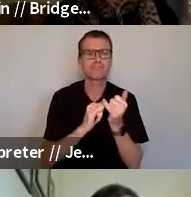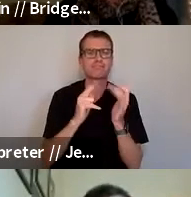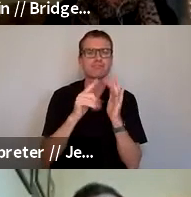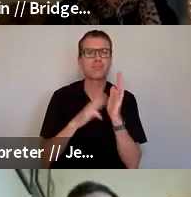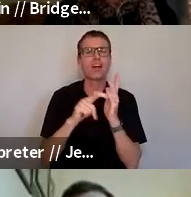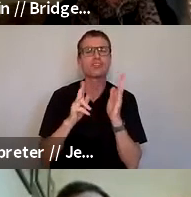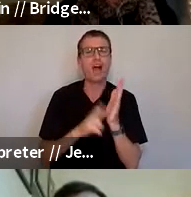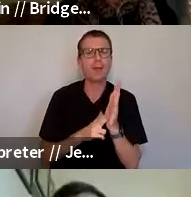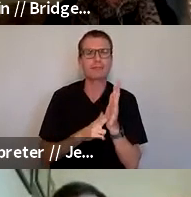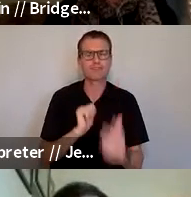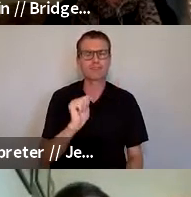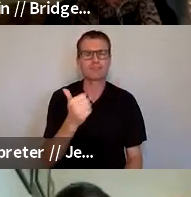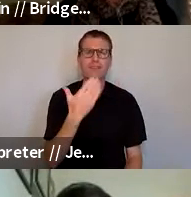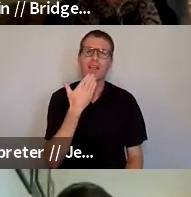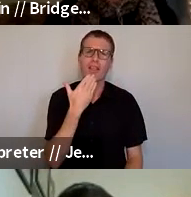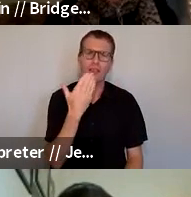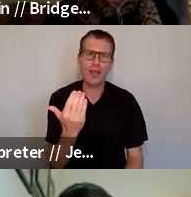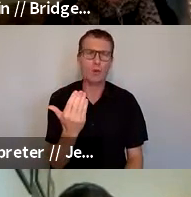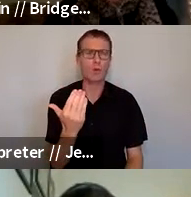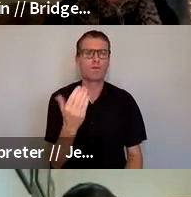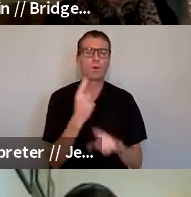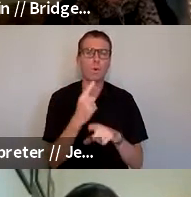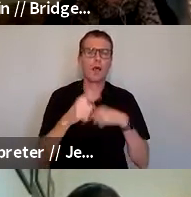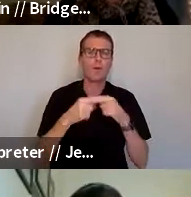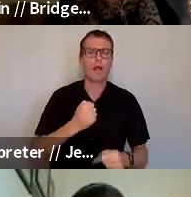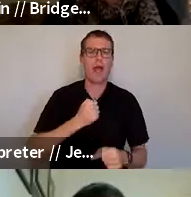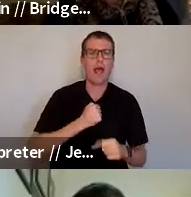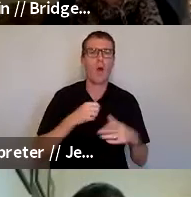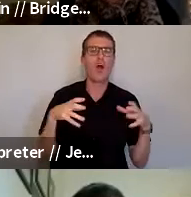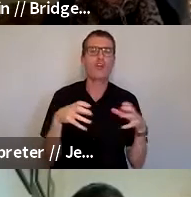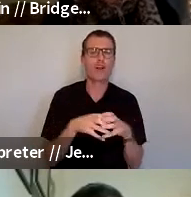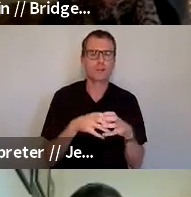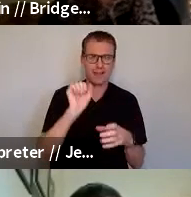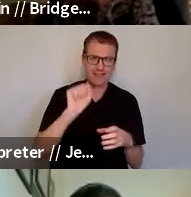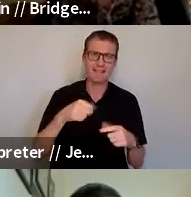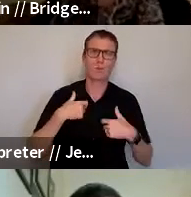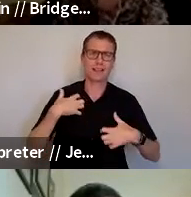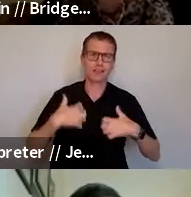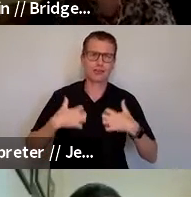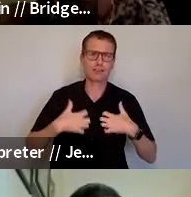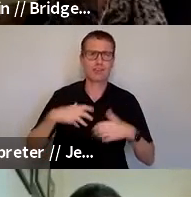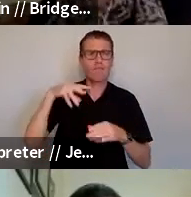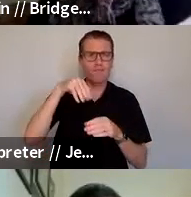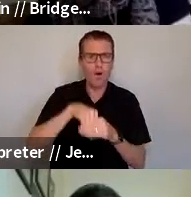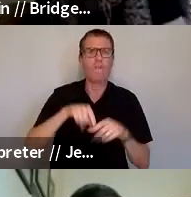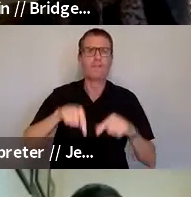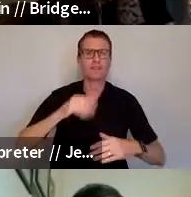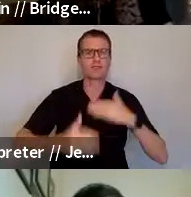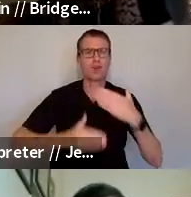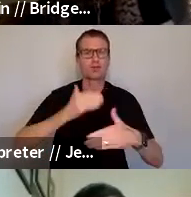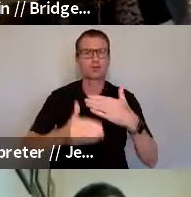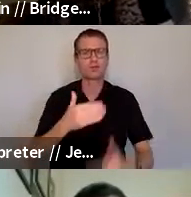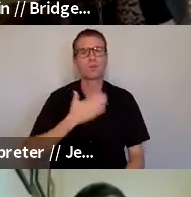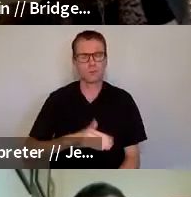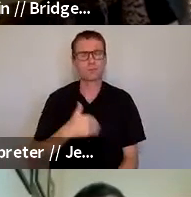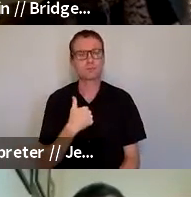for mentioning our group and our real interest in sharing and being part of this story. And